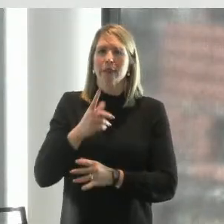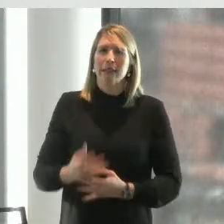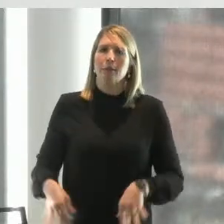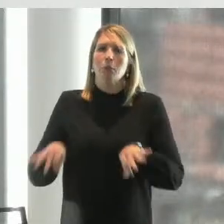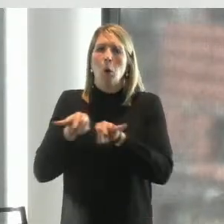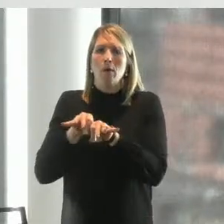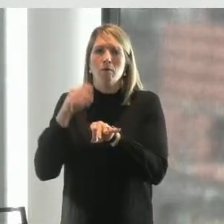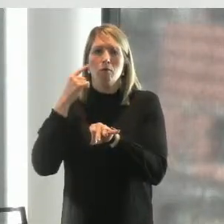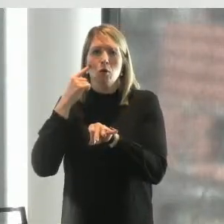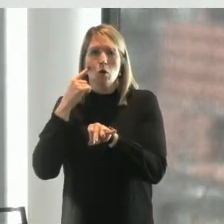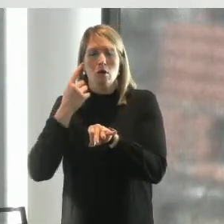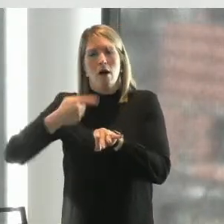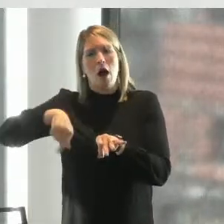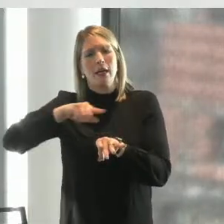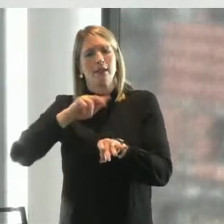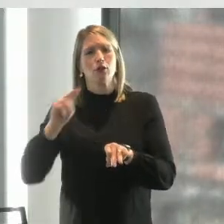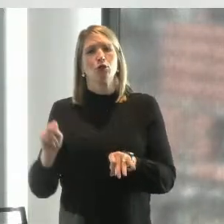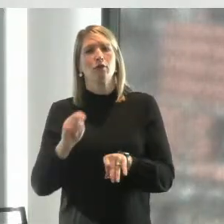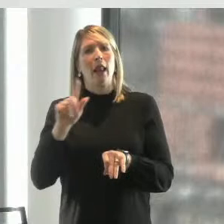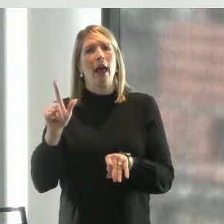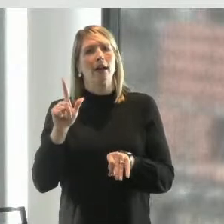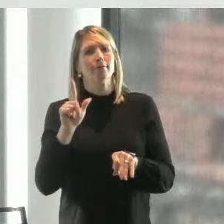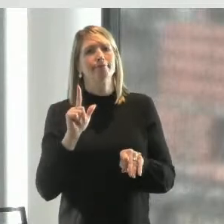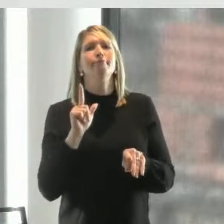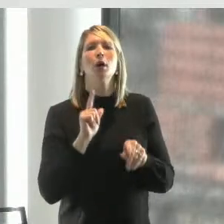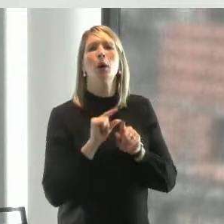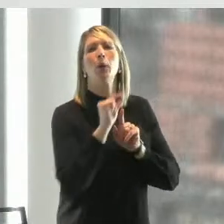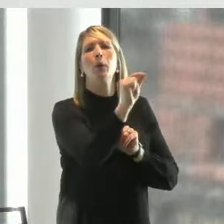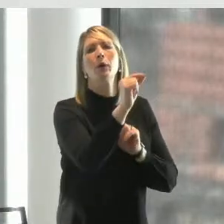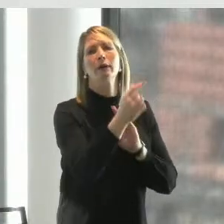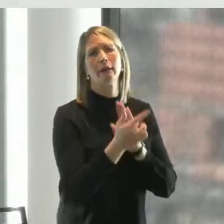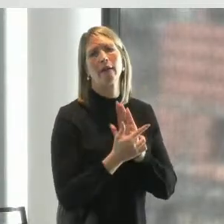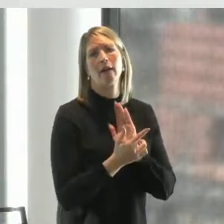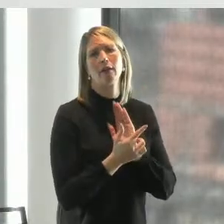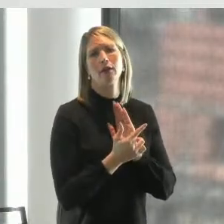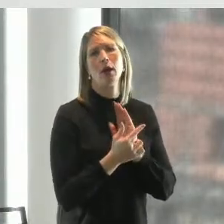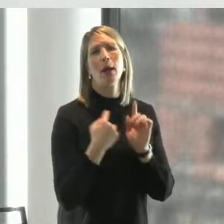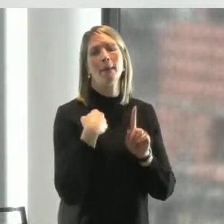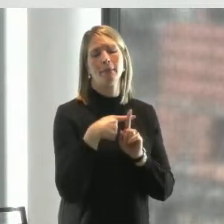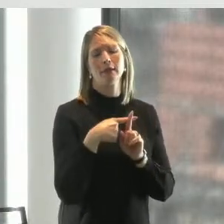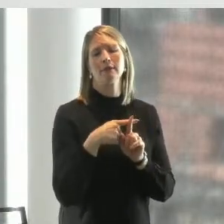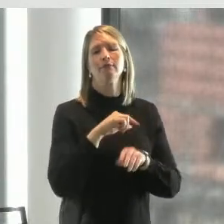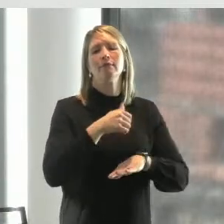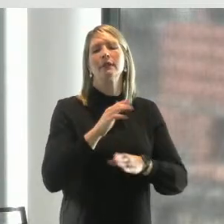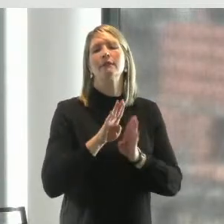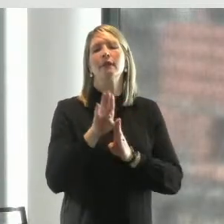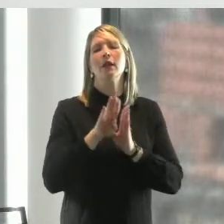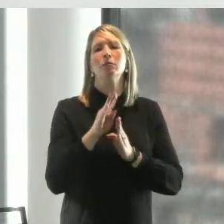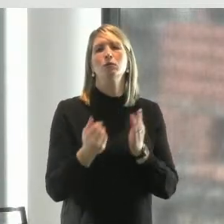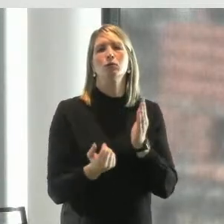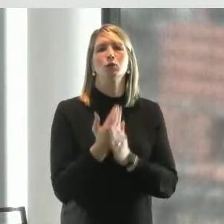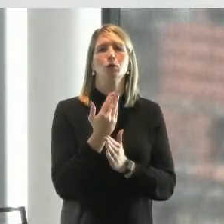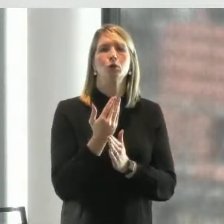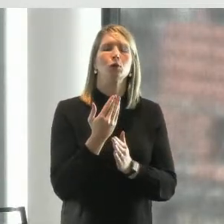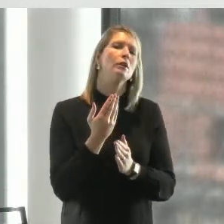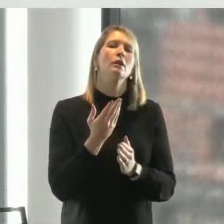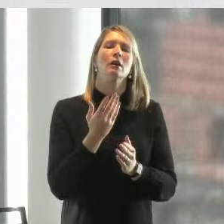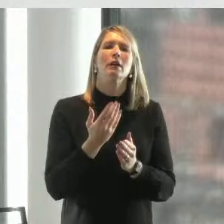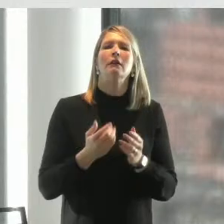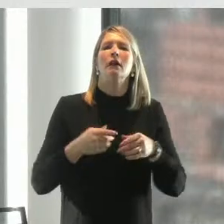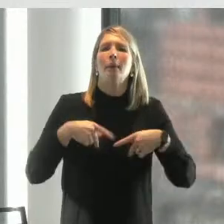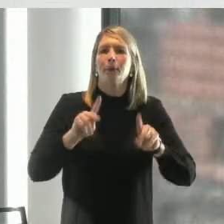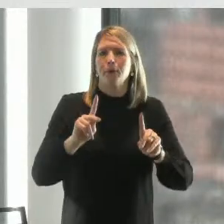potential. This new initiative is one example of something our government believes is very important for the future